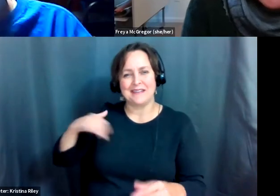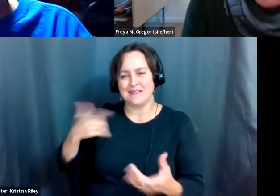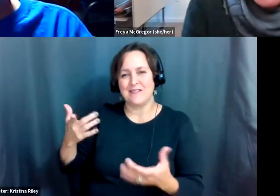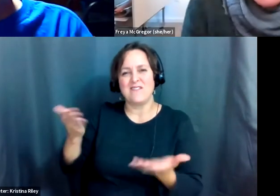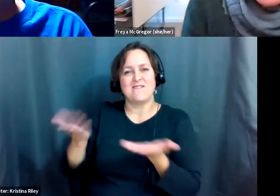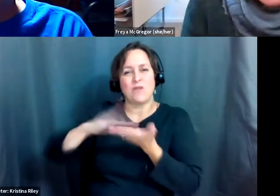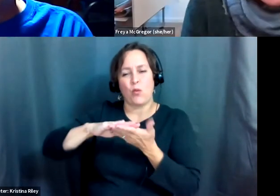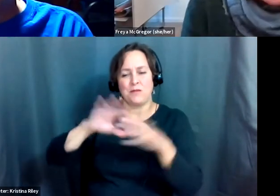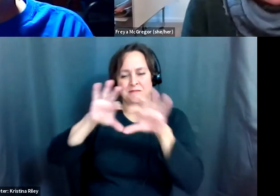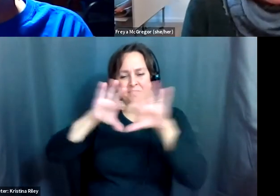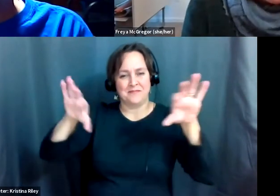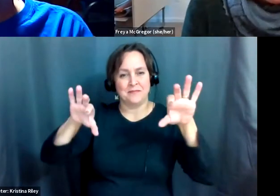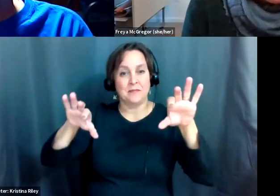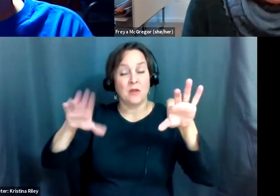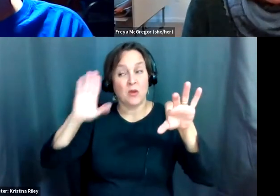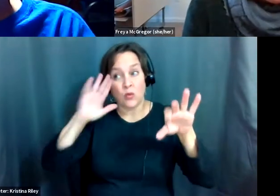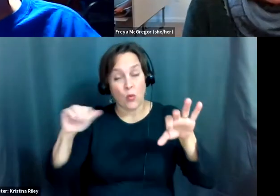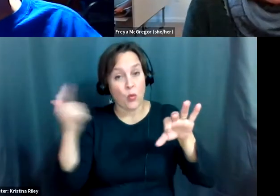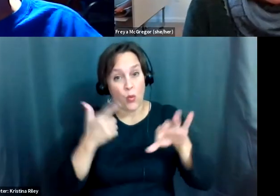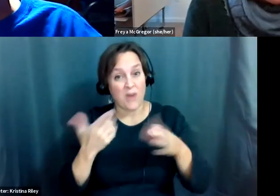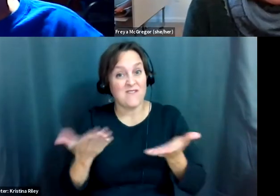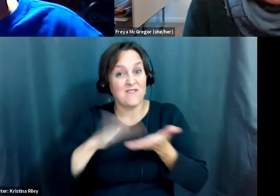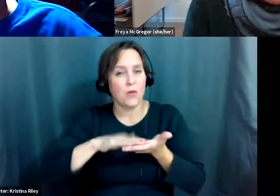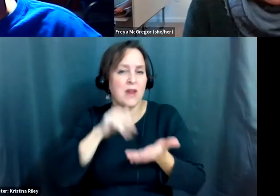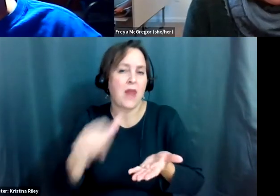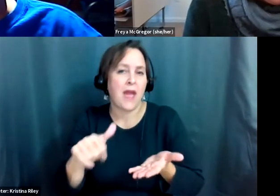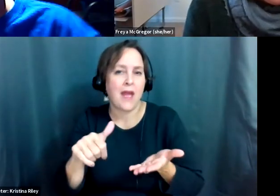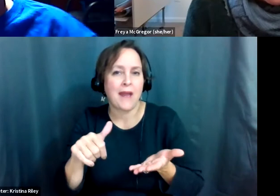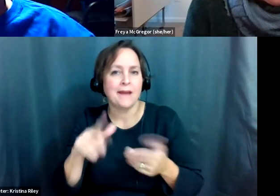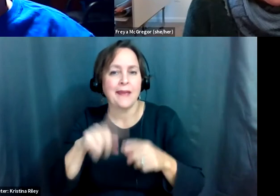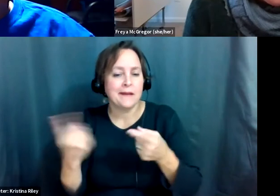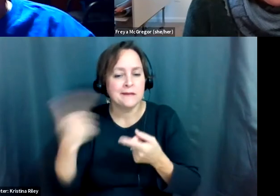Not all canes fold up, but it's very convenient to have one that does.